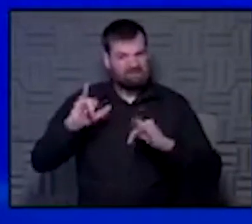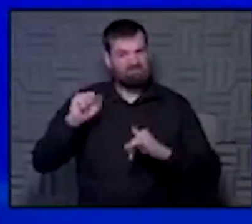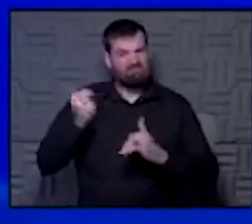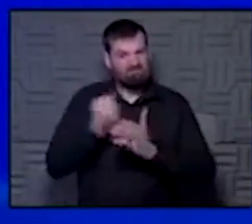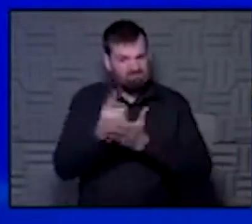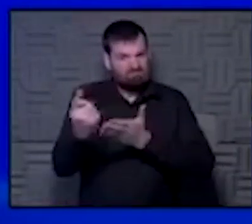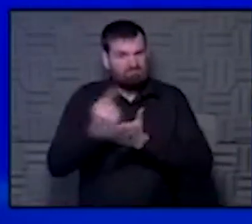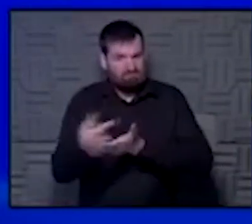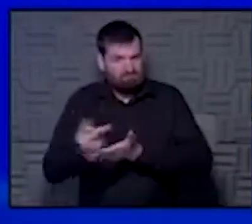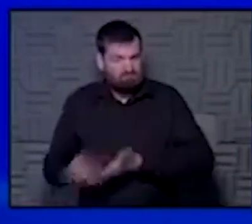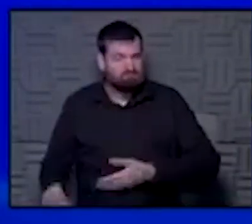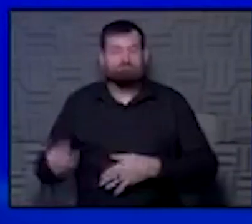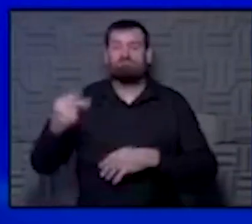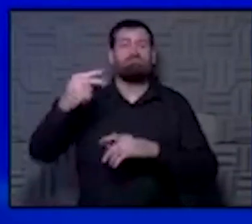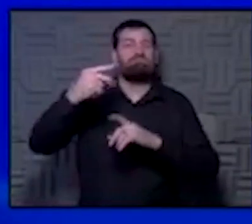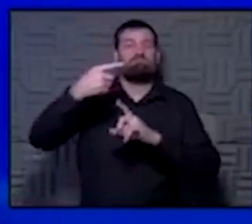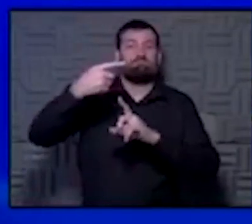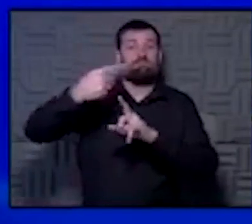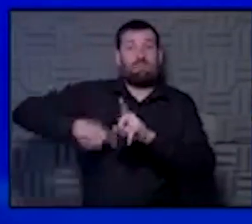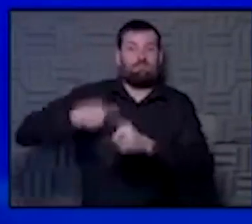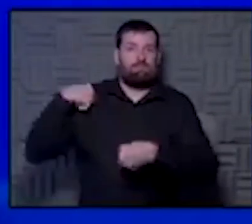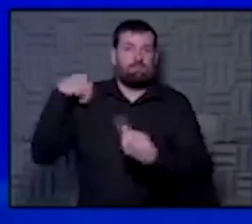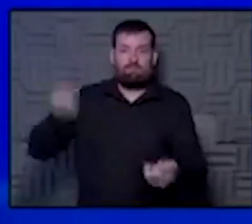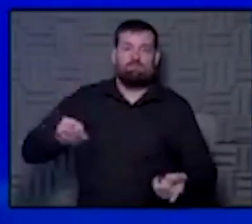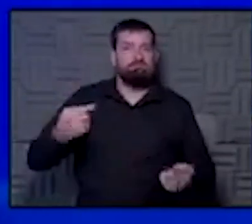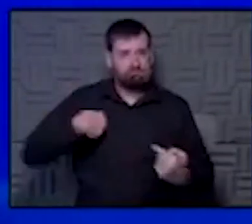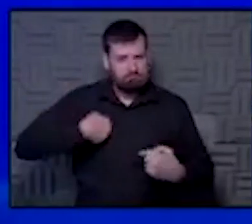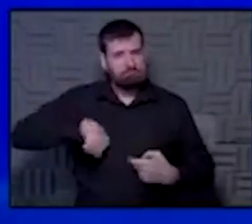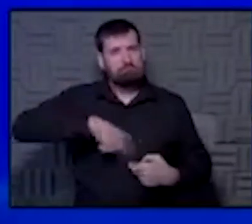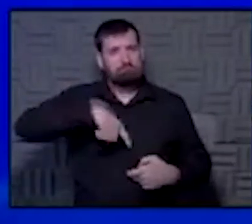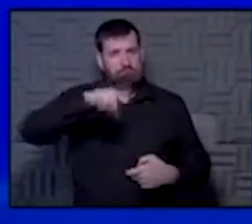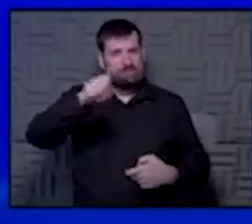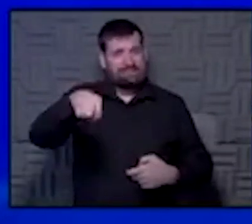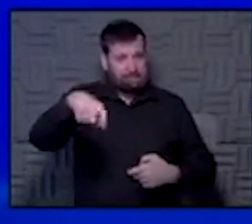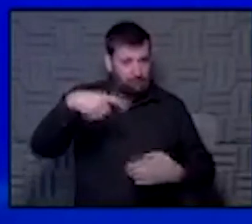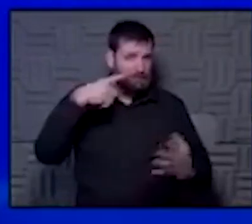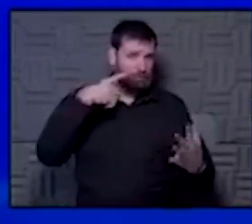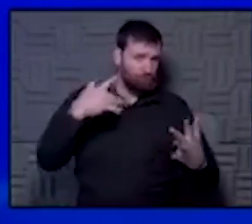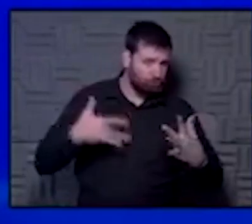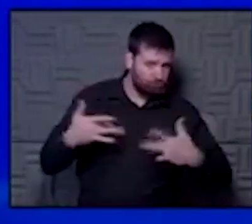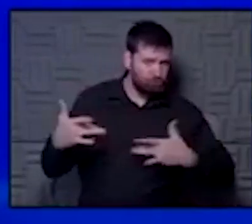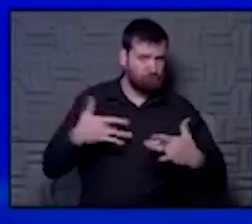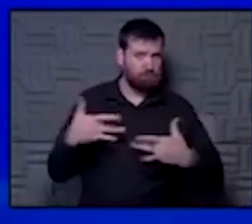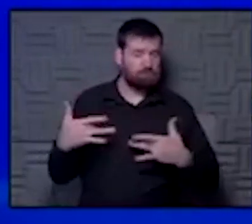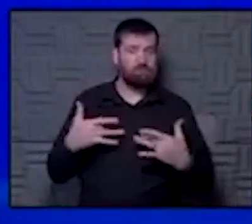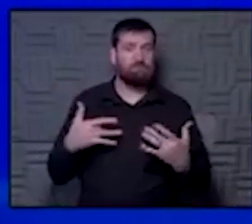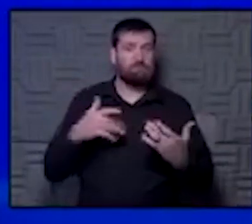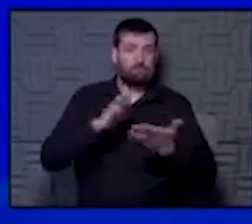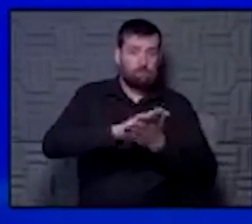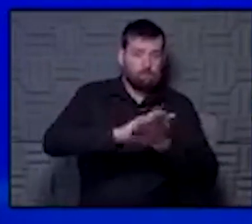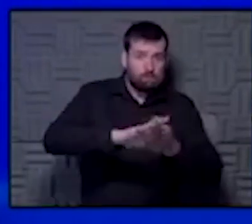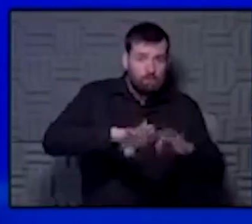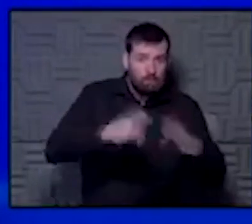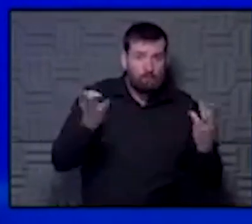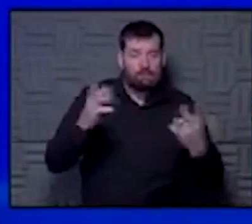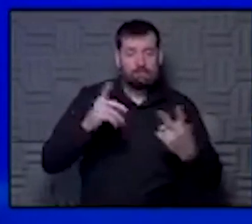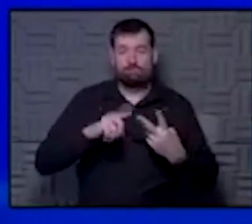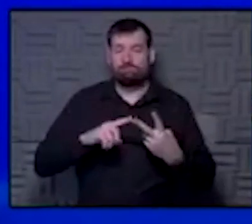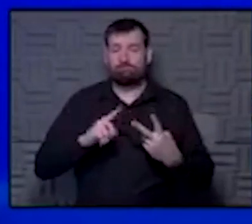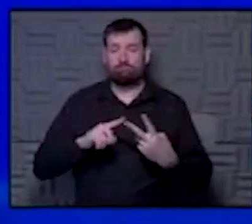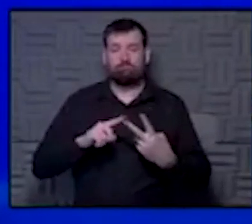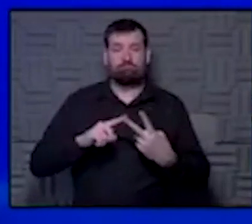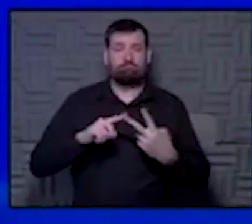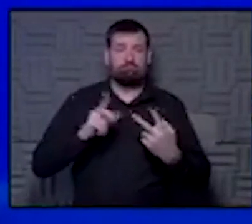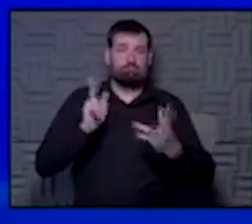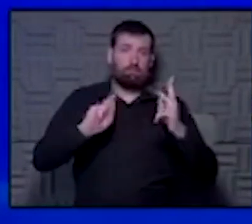in the last month or so. So we need to be worried that with the increasing, with schools reopening, people